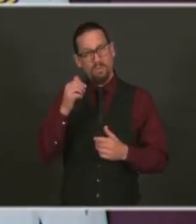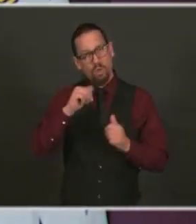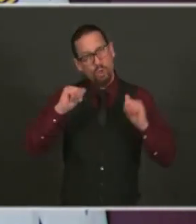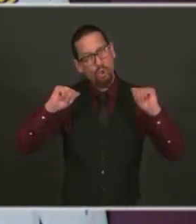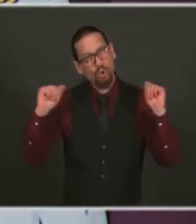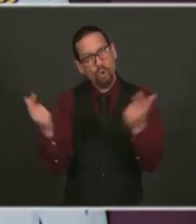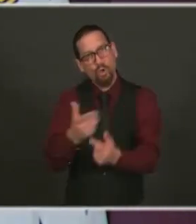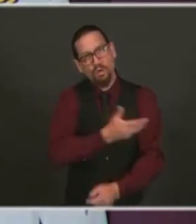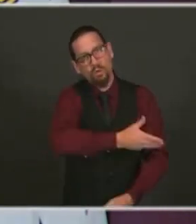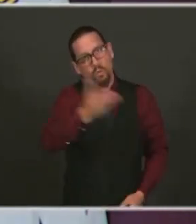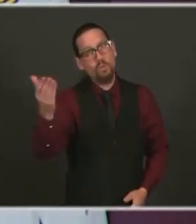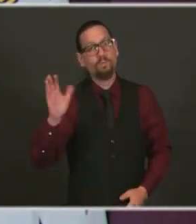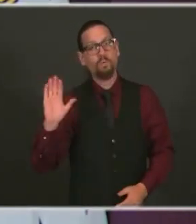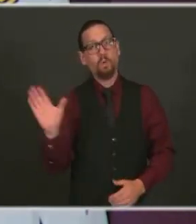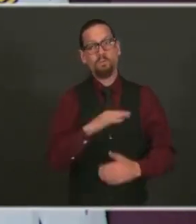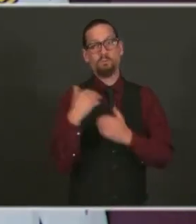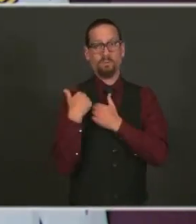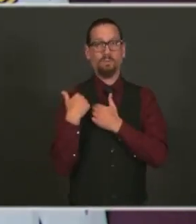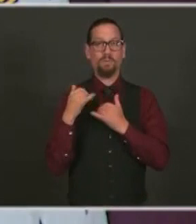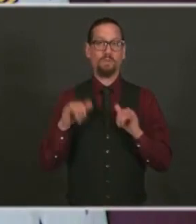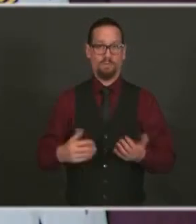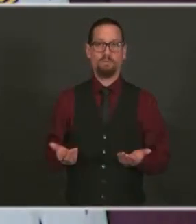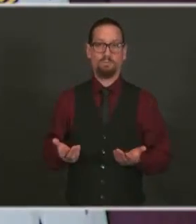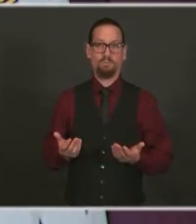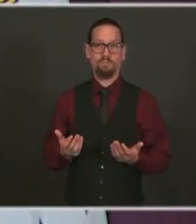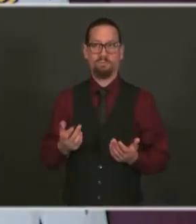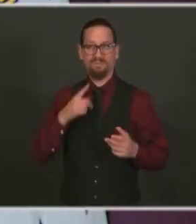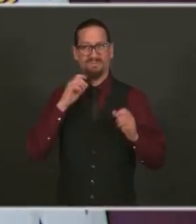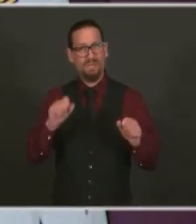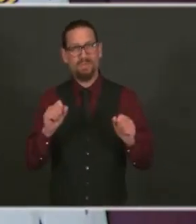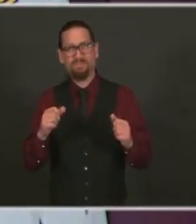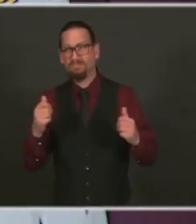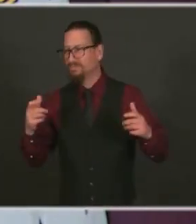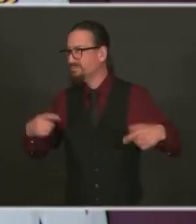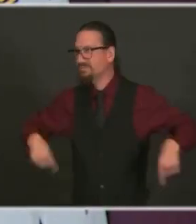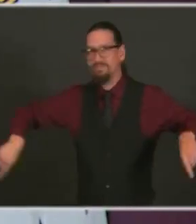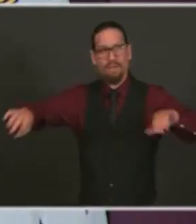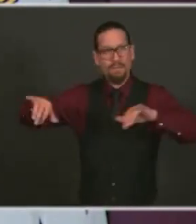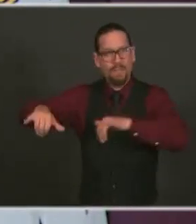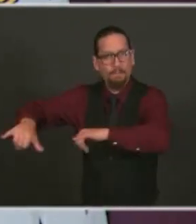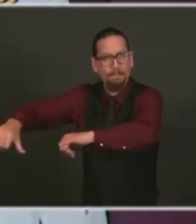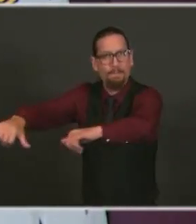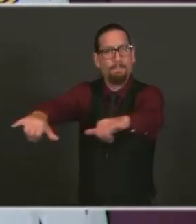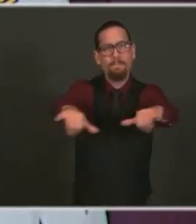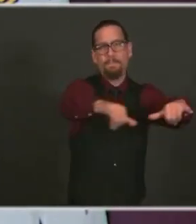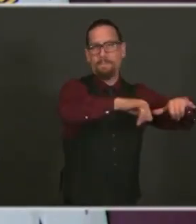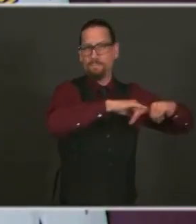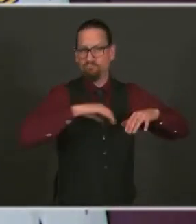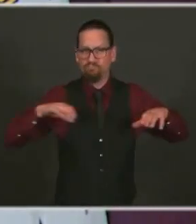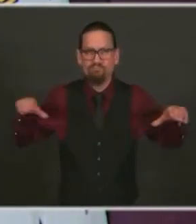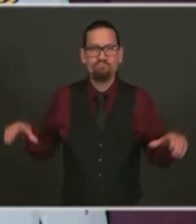And it's possible for every one of us to do it by taking very simple steps.